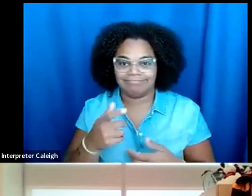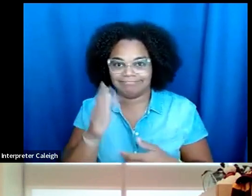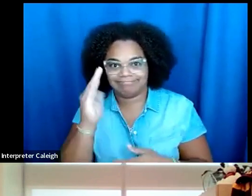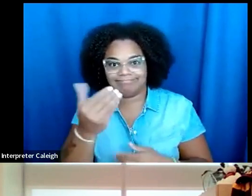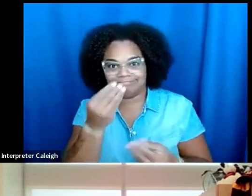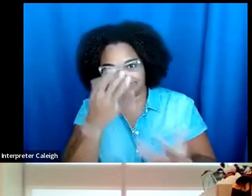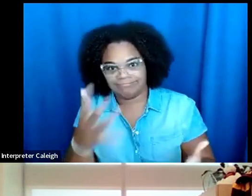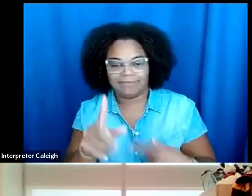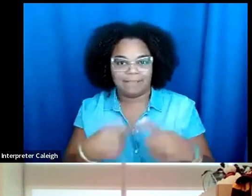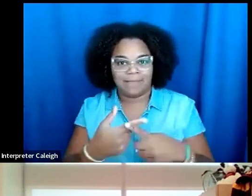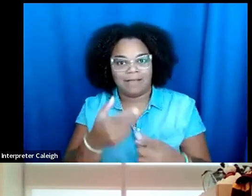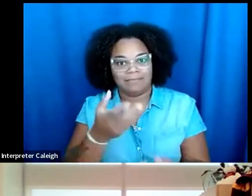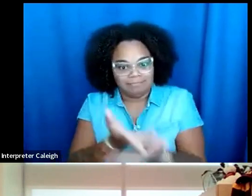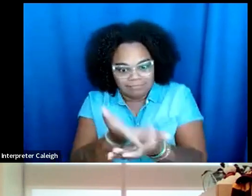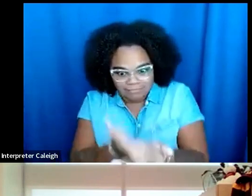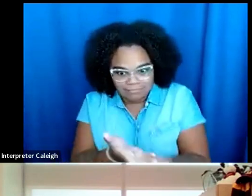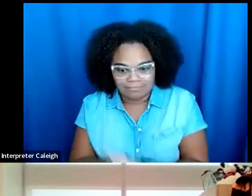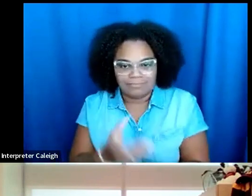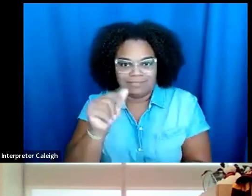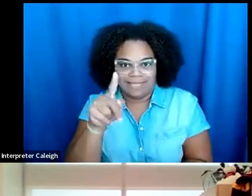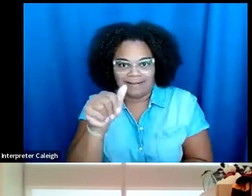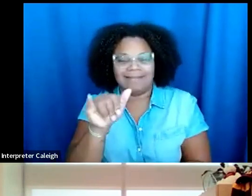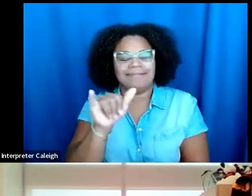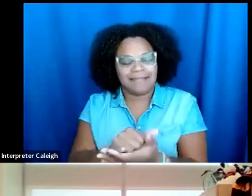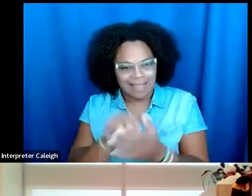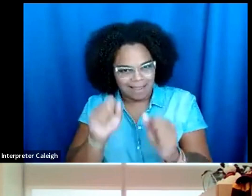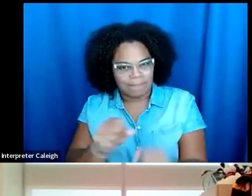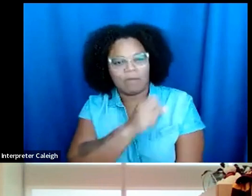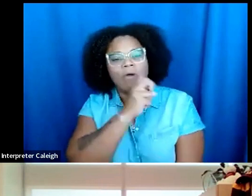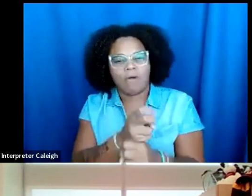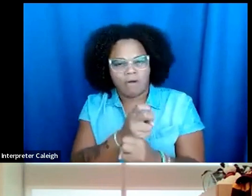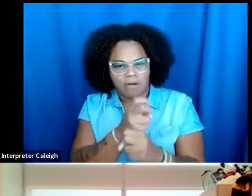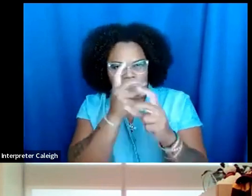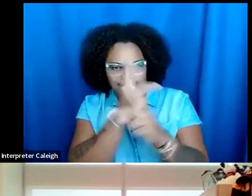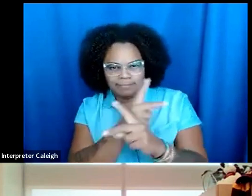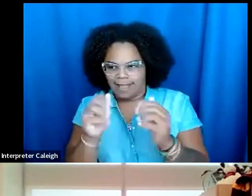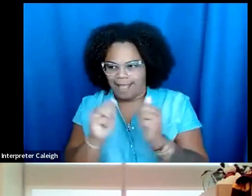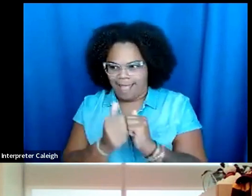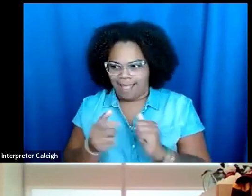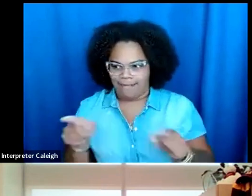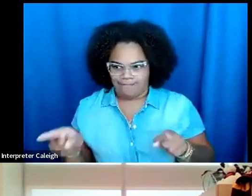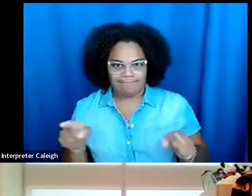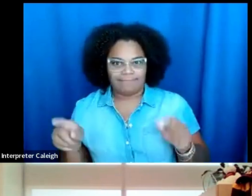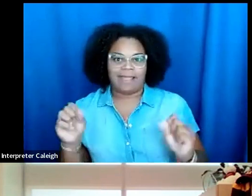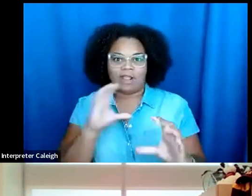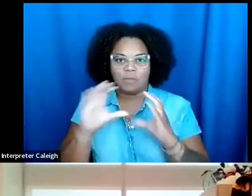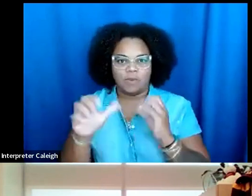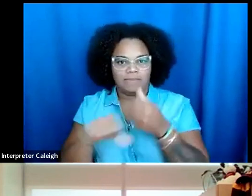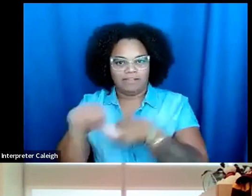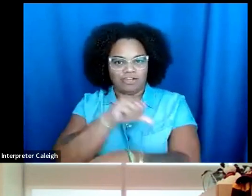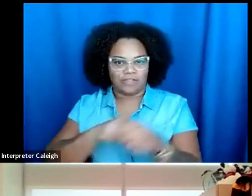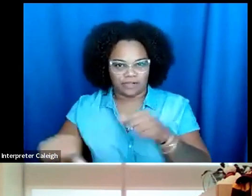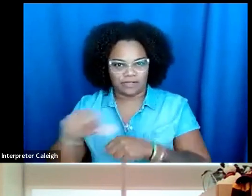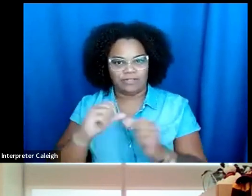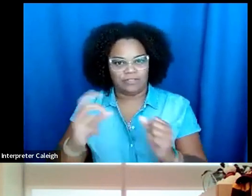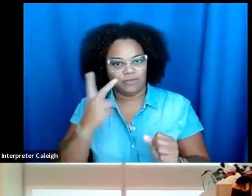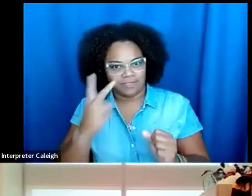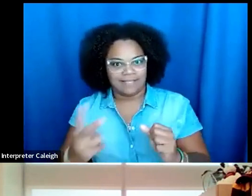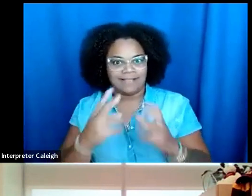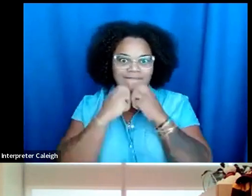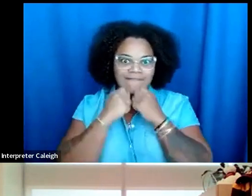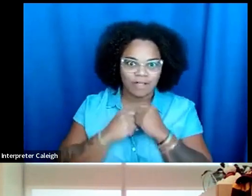challenging issue to learn how to communicate with one another and really see the value in qualitative feedback. And then